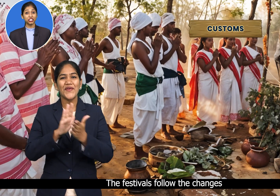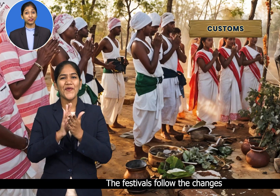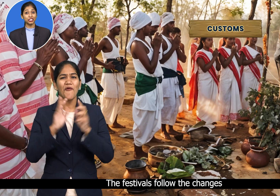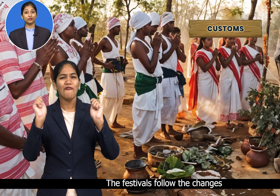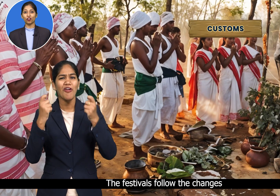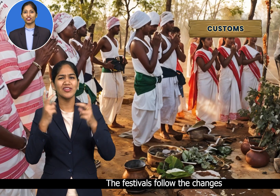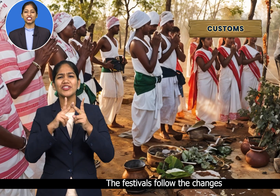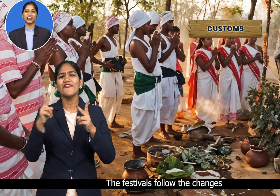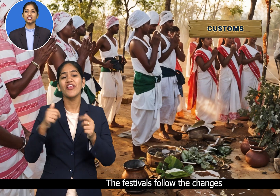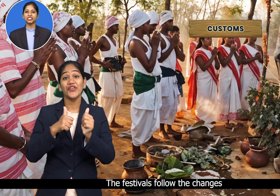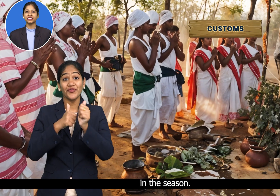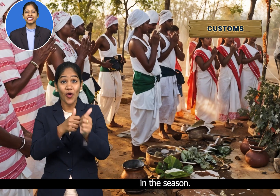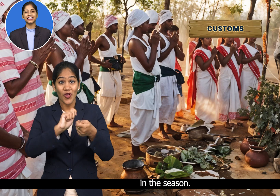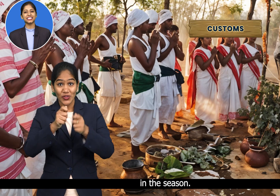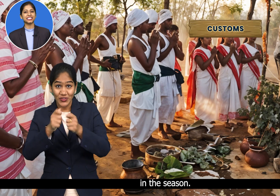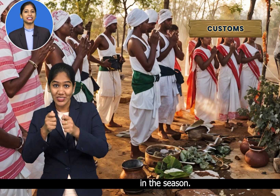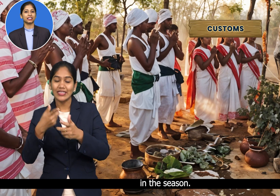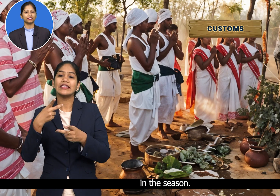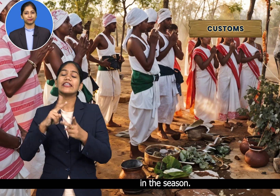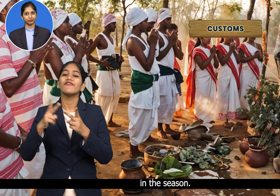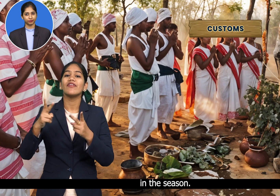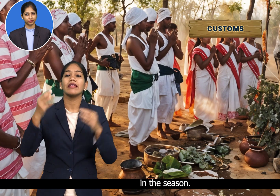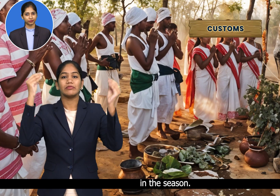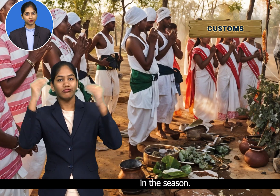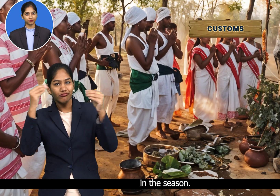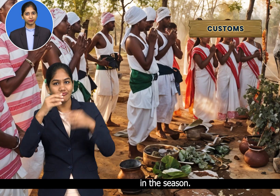The festivals follow the changes in the season.